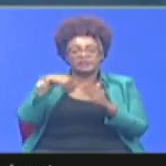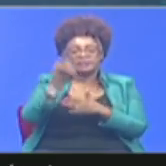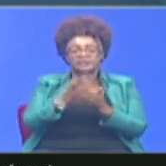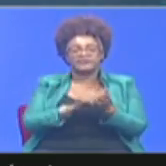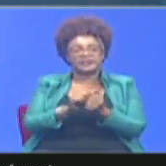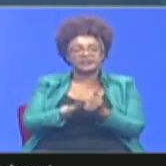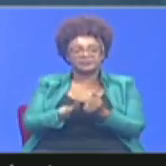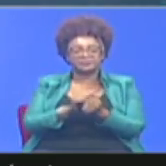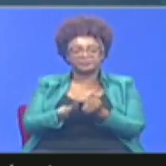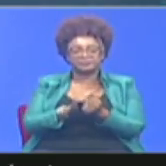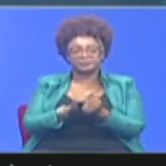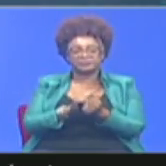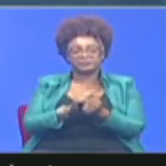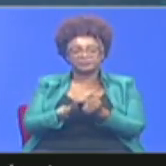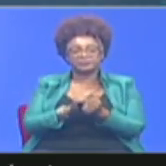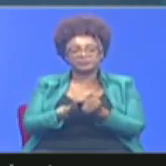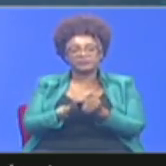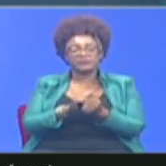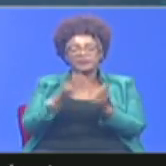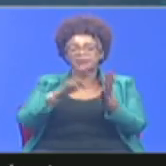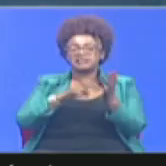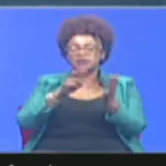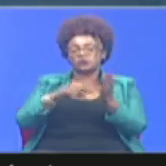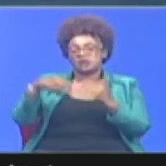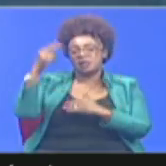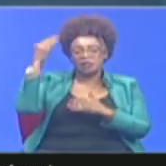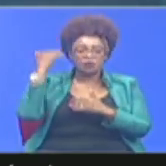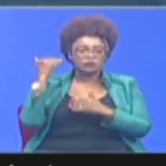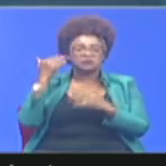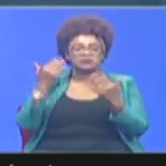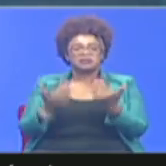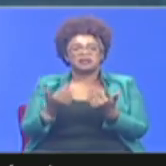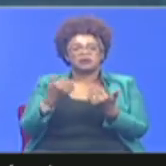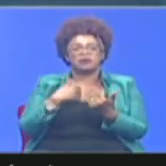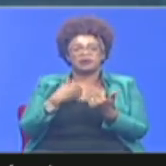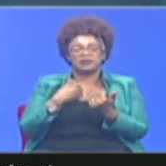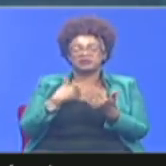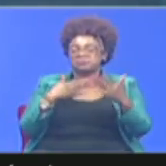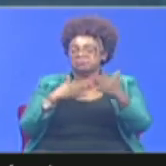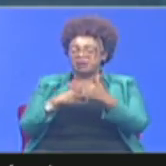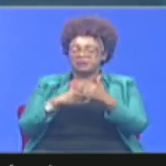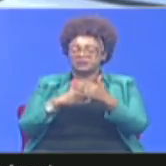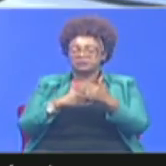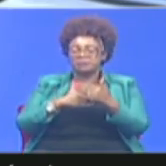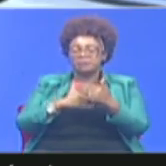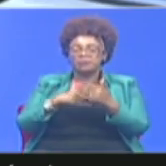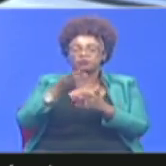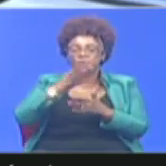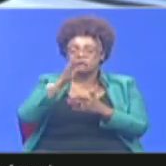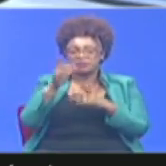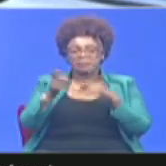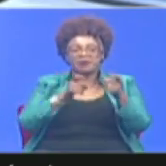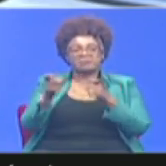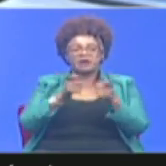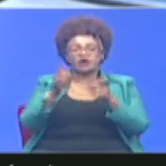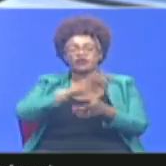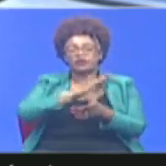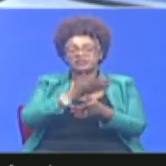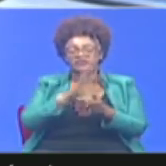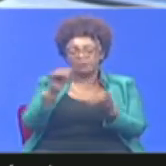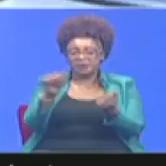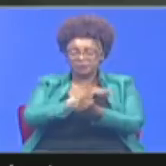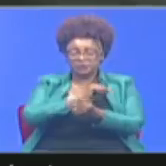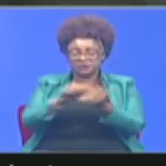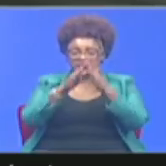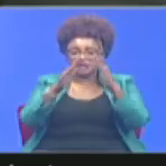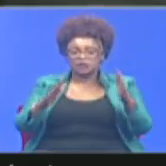else from the court, and Machakos High Court has barred the Water Resources Management Authority from demolishing 8 houses at Green